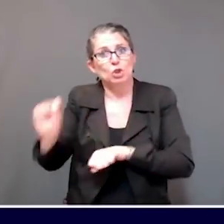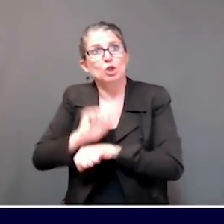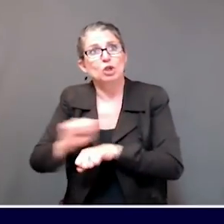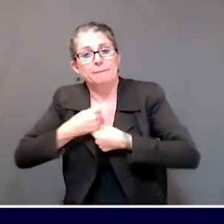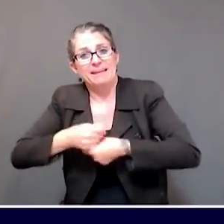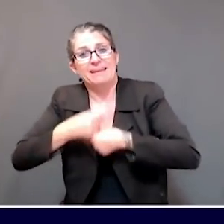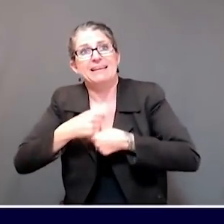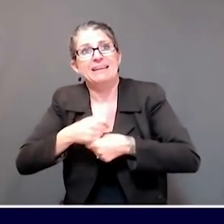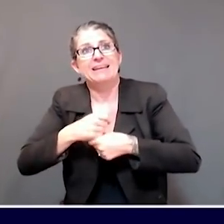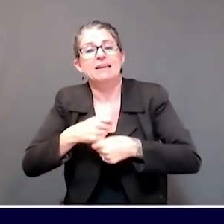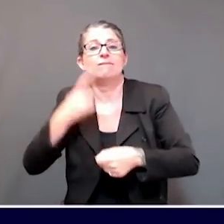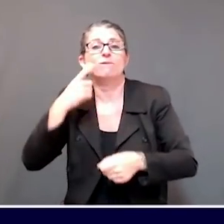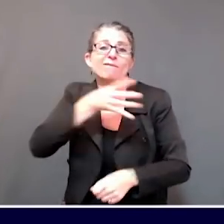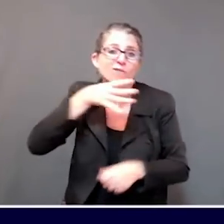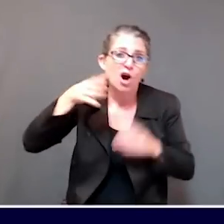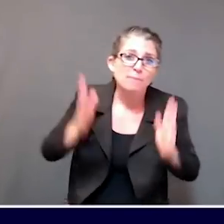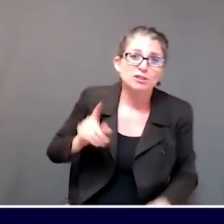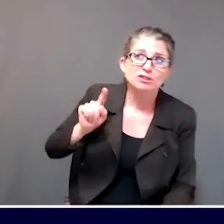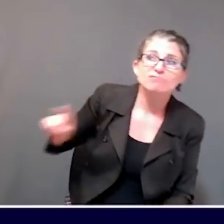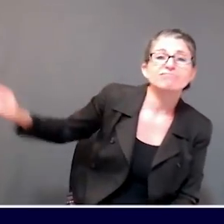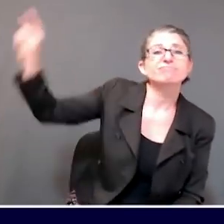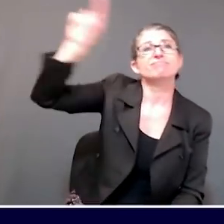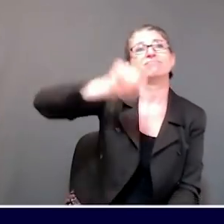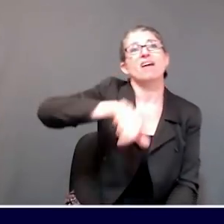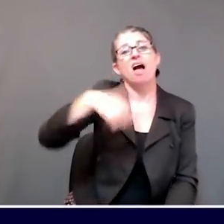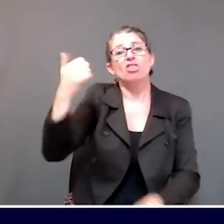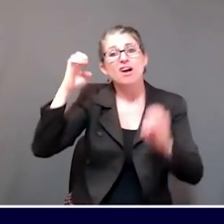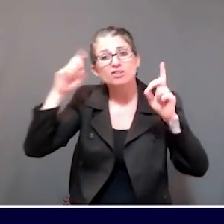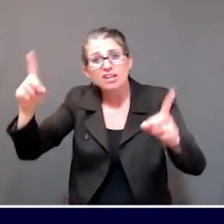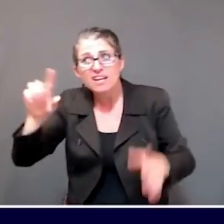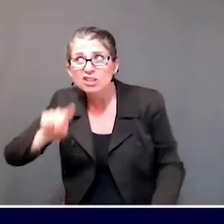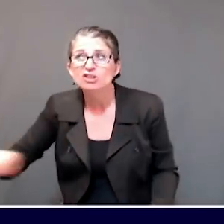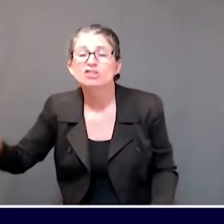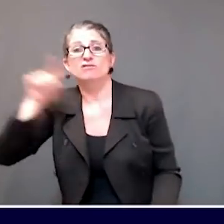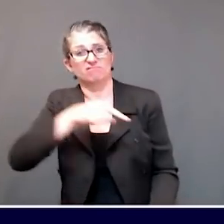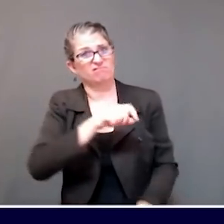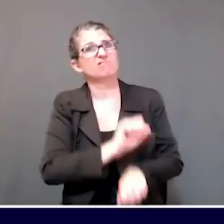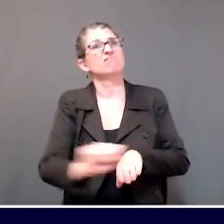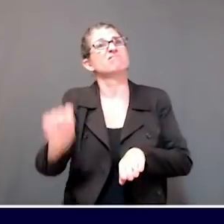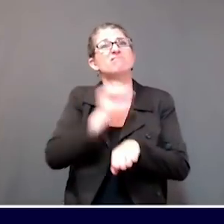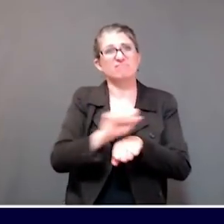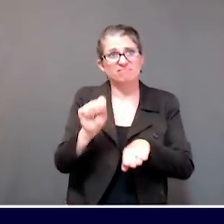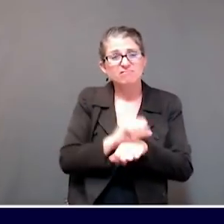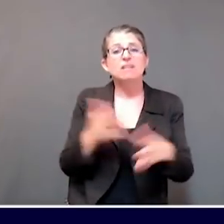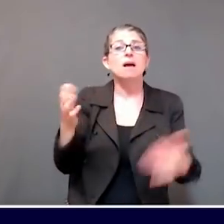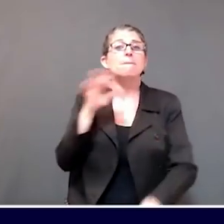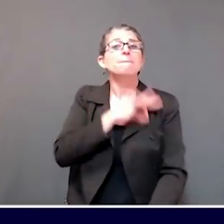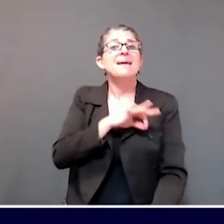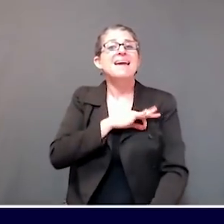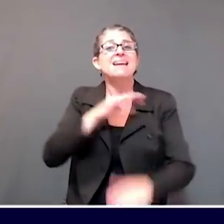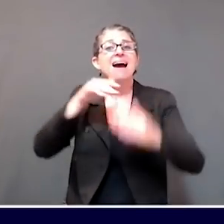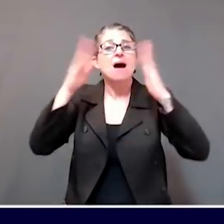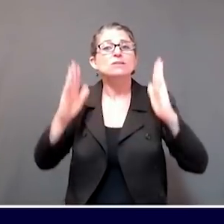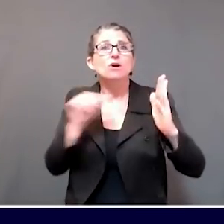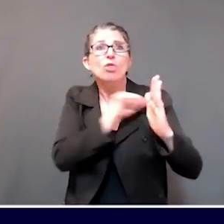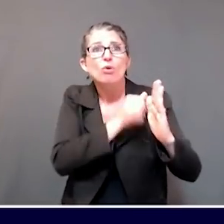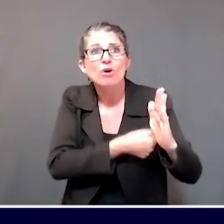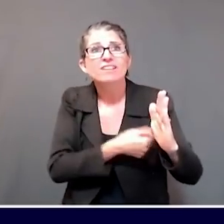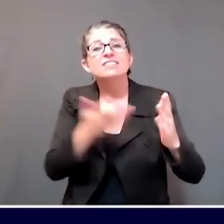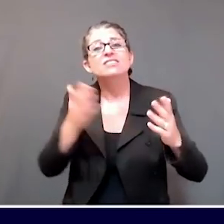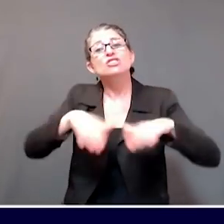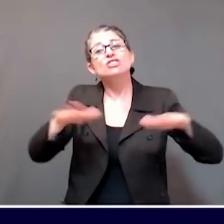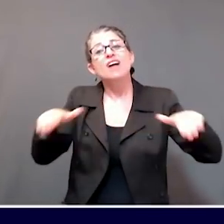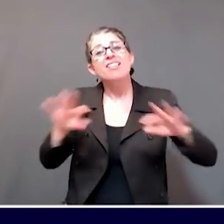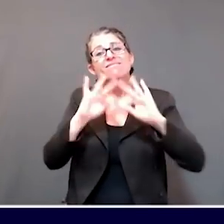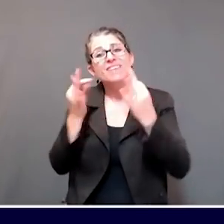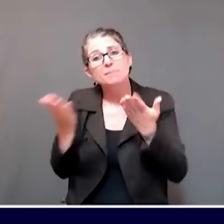to some educators to school departments to Maine Housing Authority, Office of Child and Family Services for Children in Custody, and the